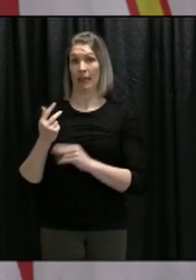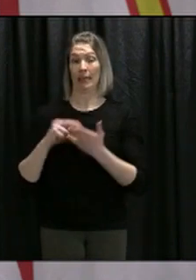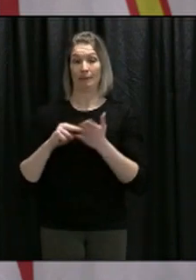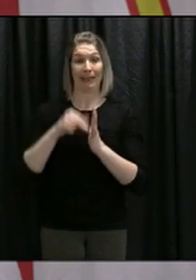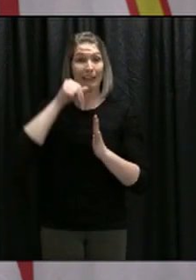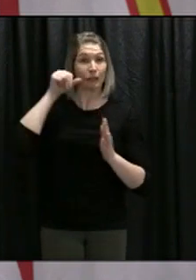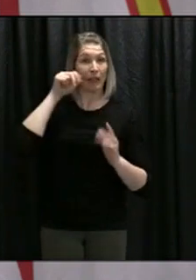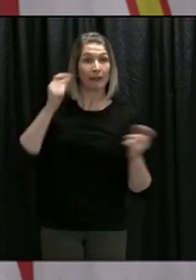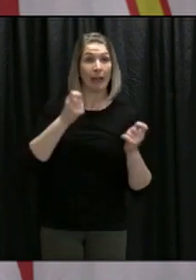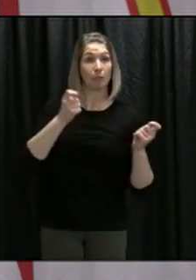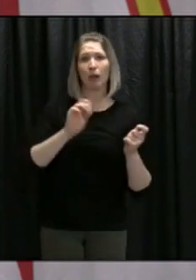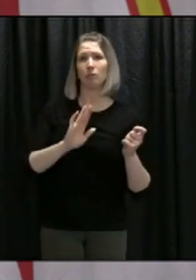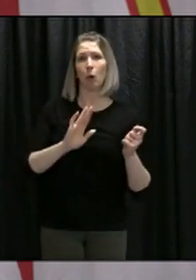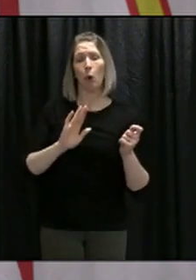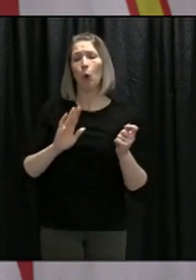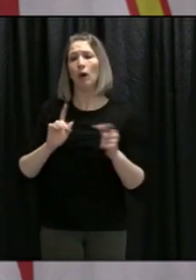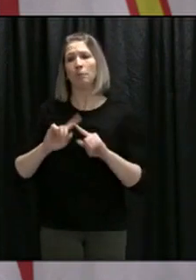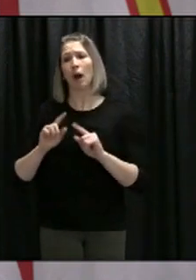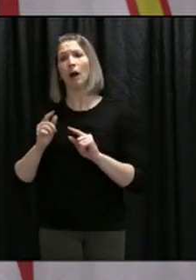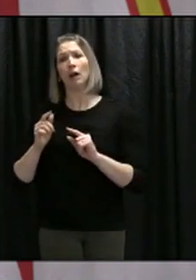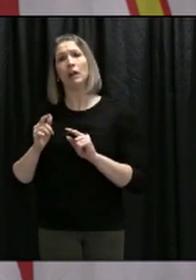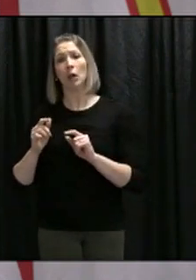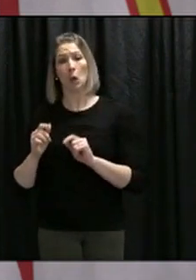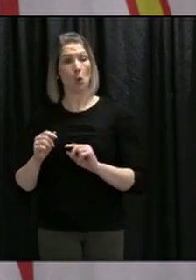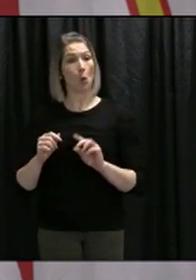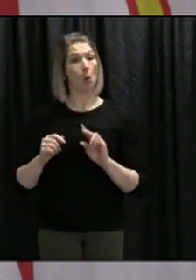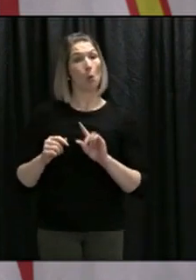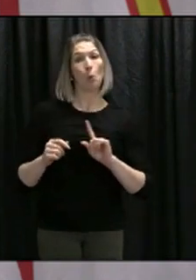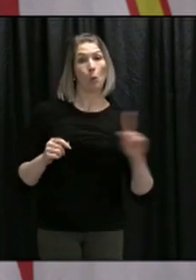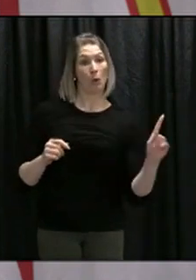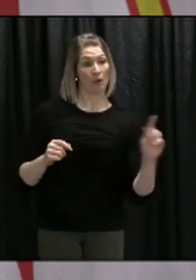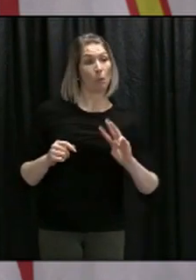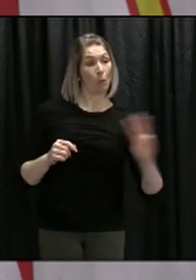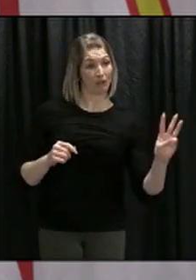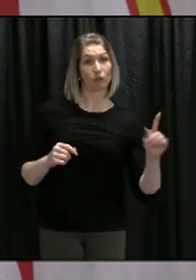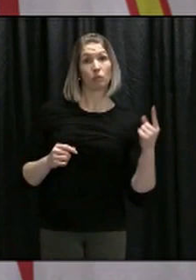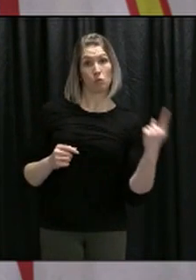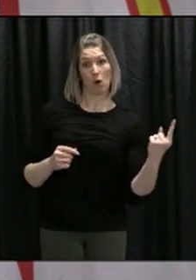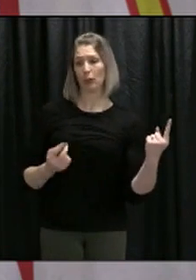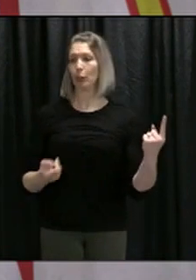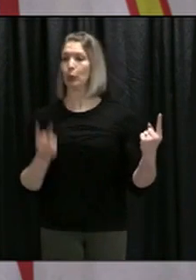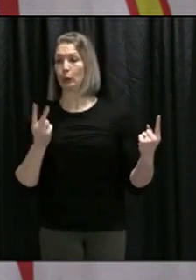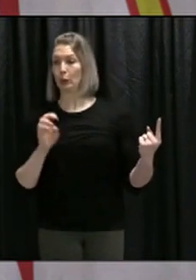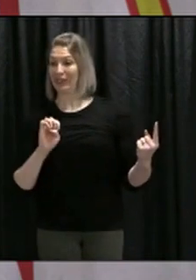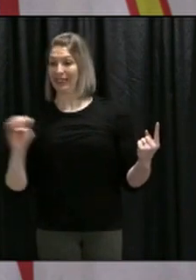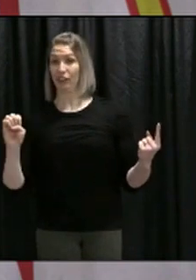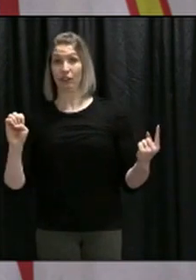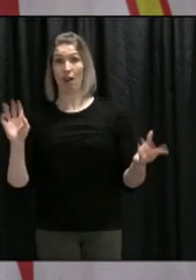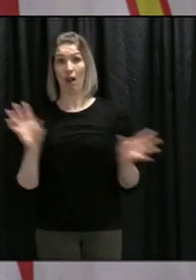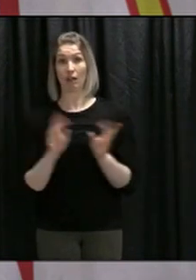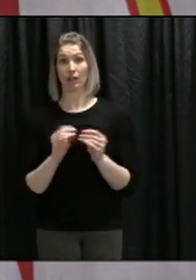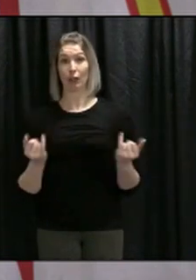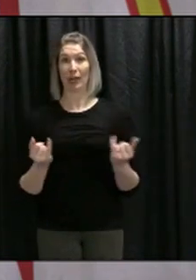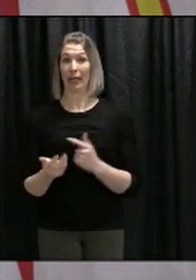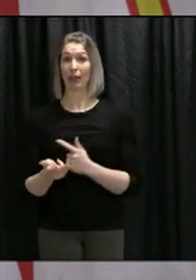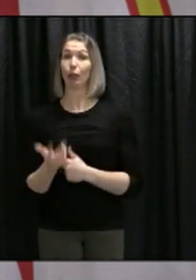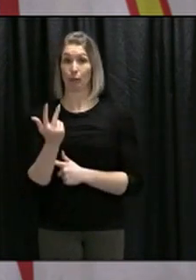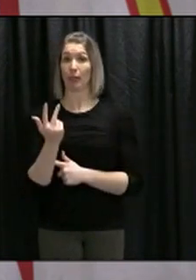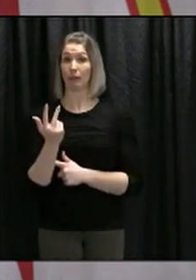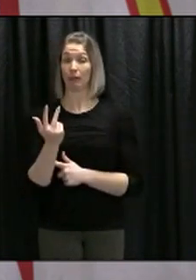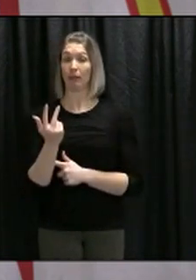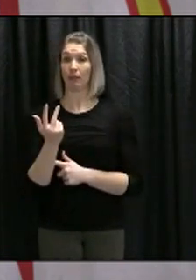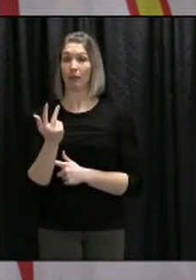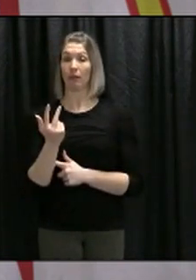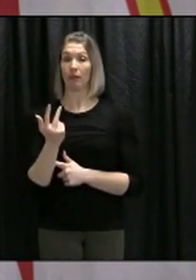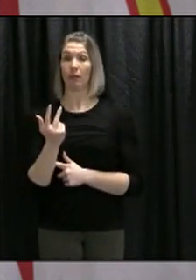Fitzgerald has just mentioned. 2 of them are in Eastern and 1 in Western Newfoundland. So what we have to keep in mind is that this virus